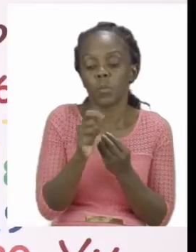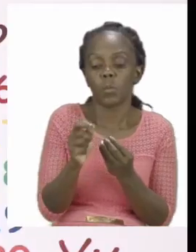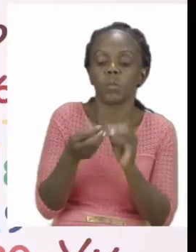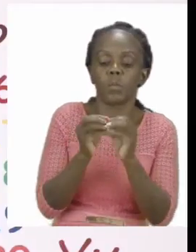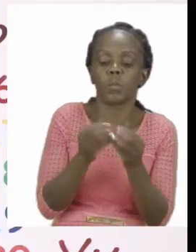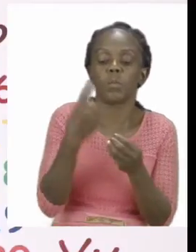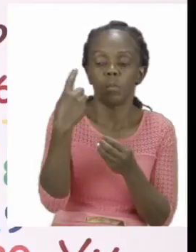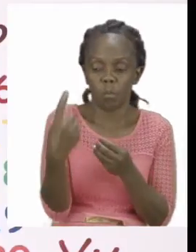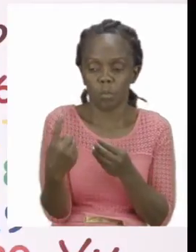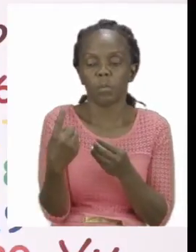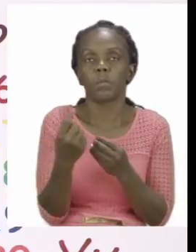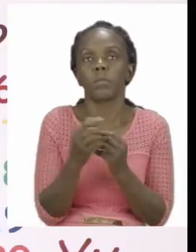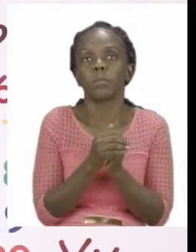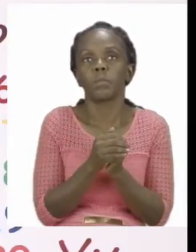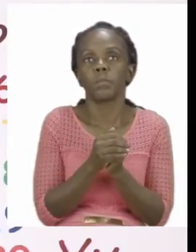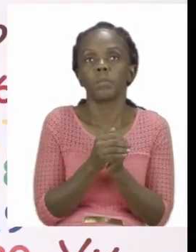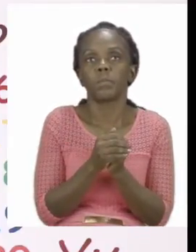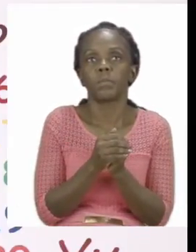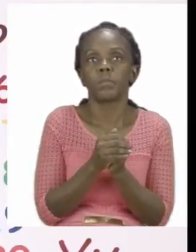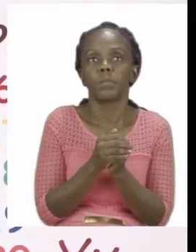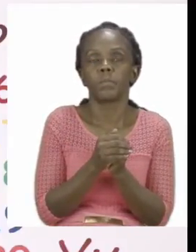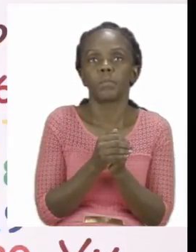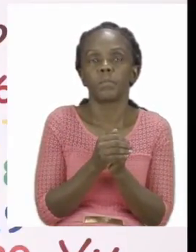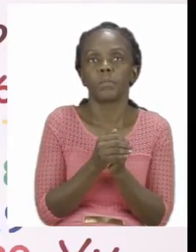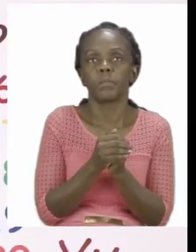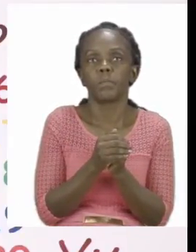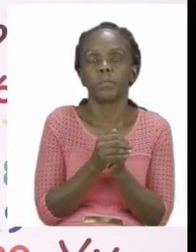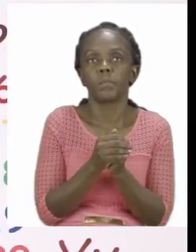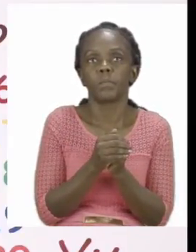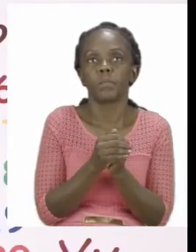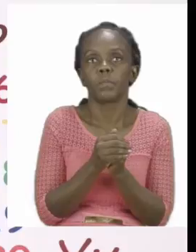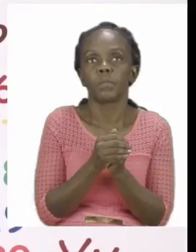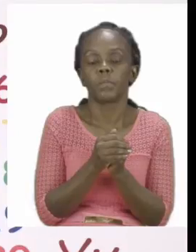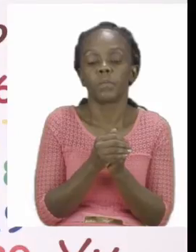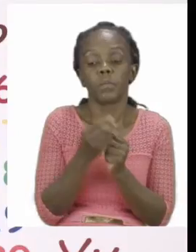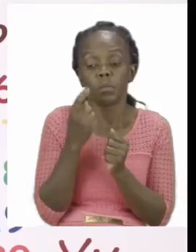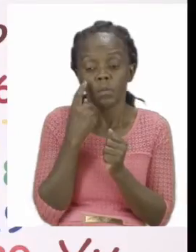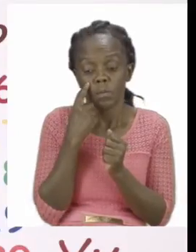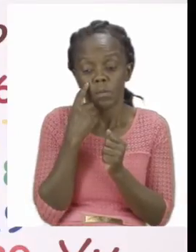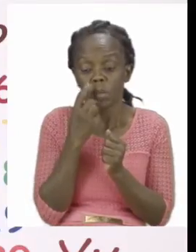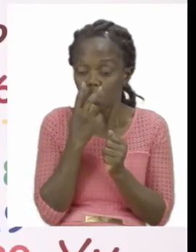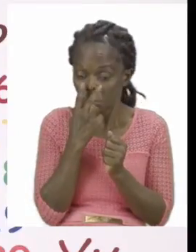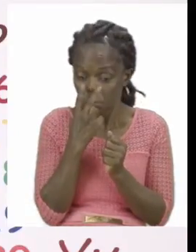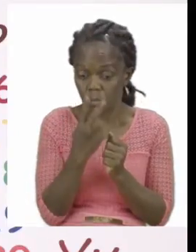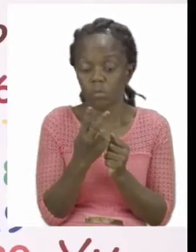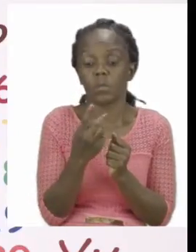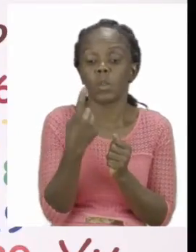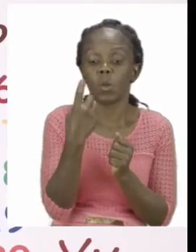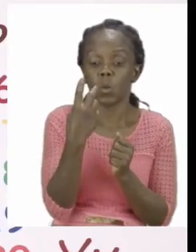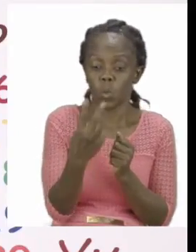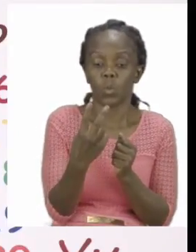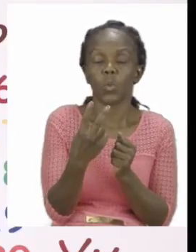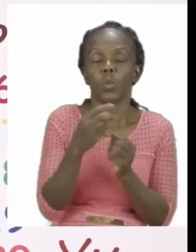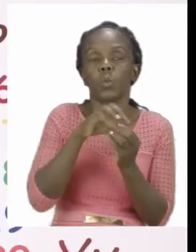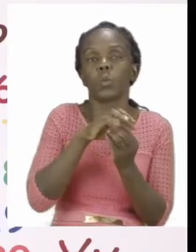for one family member. But if we see two family members, that means we're going